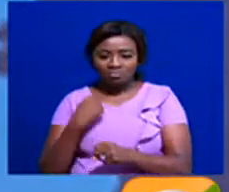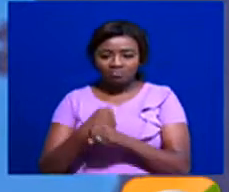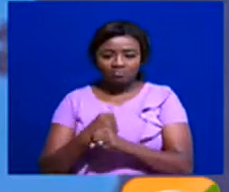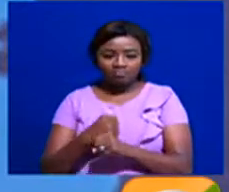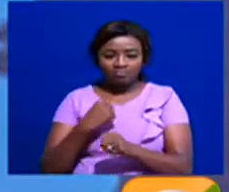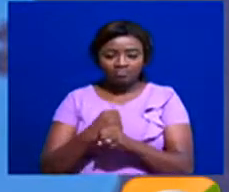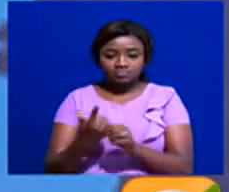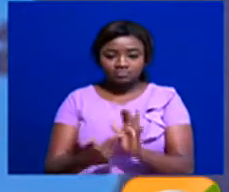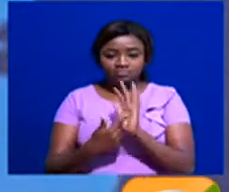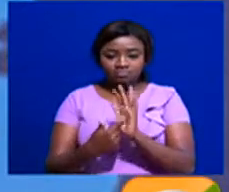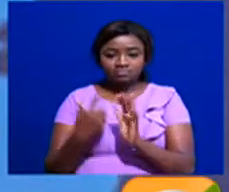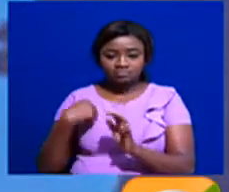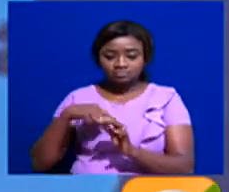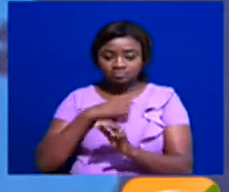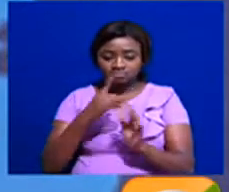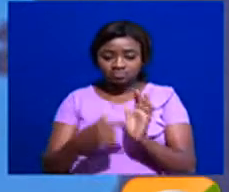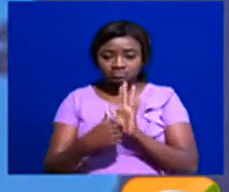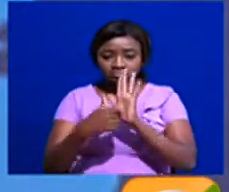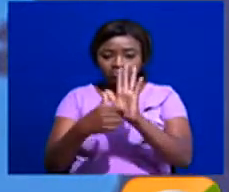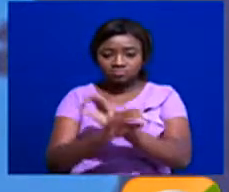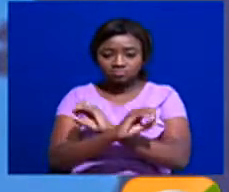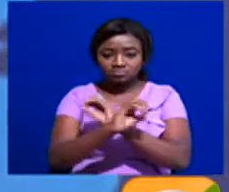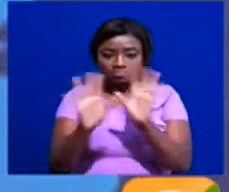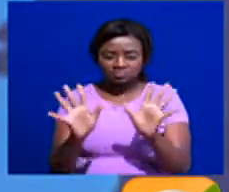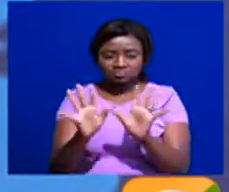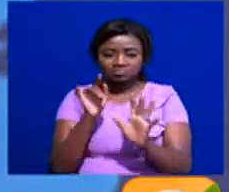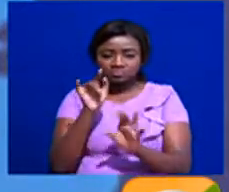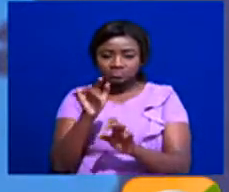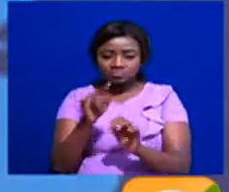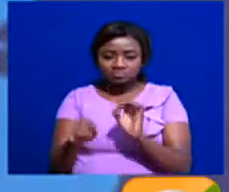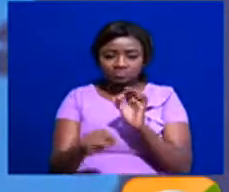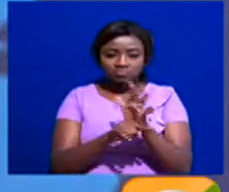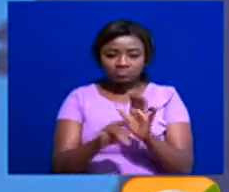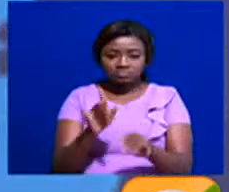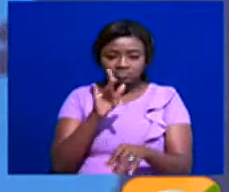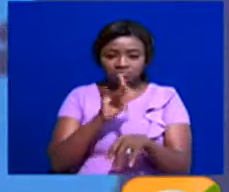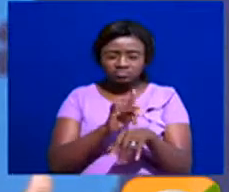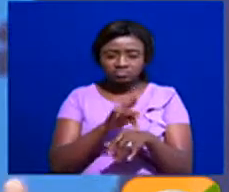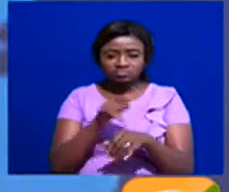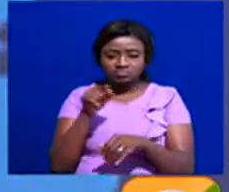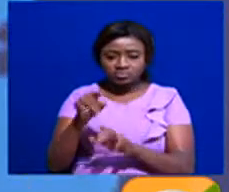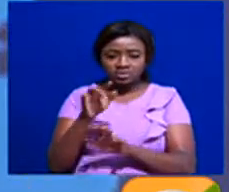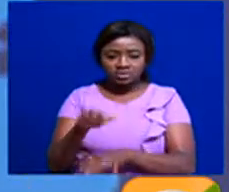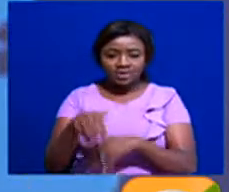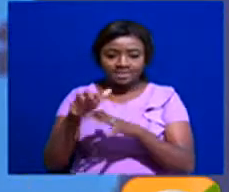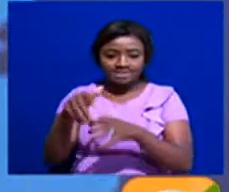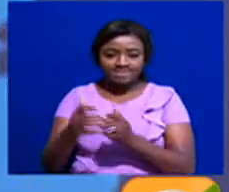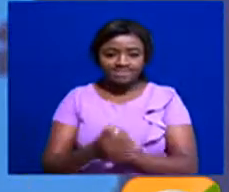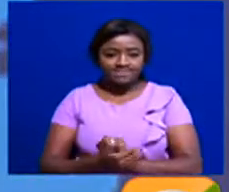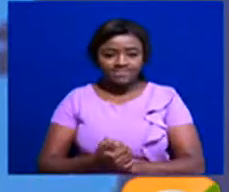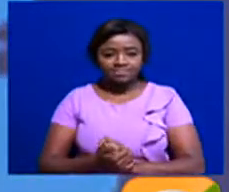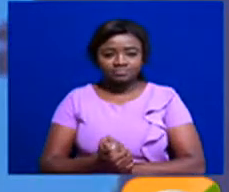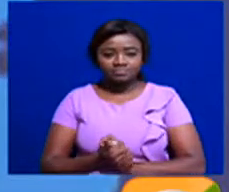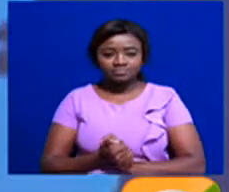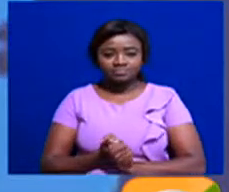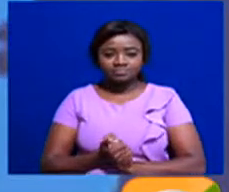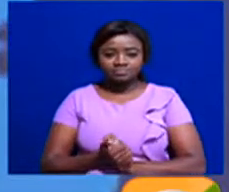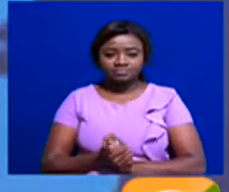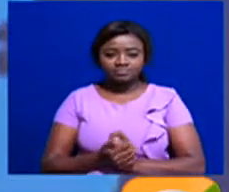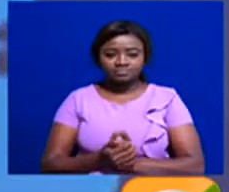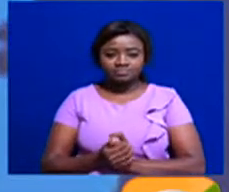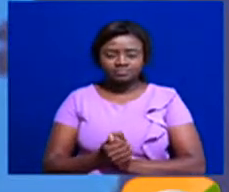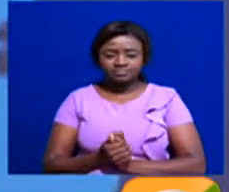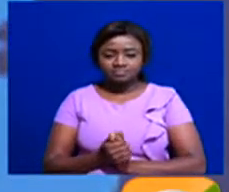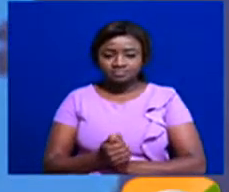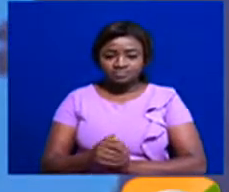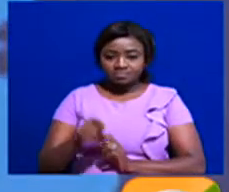is demonstrating the negative effects of tobacco farming. Some of them have already been mentioned. Tobacco,